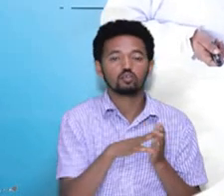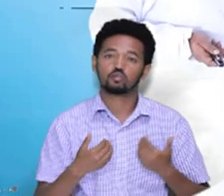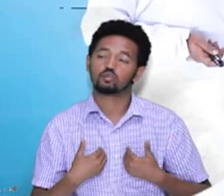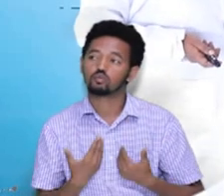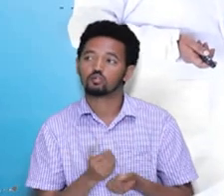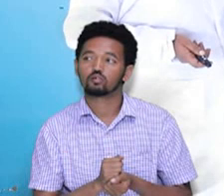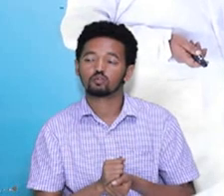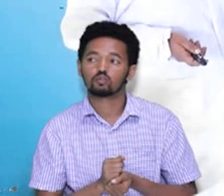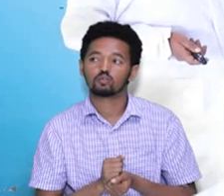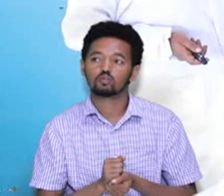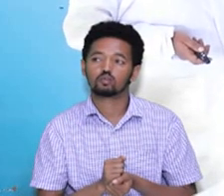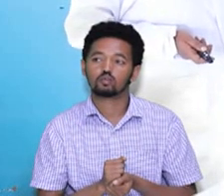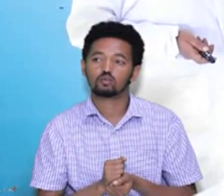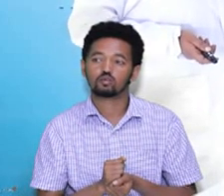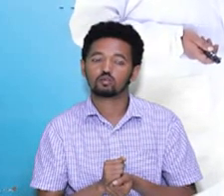Aden.